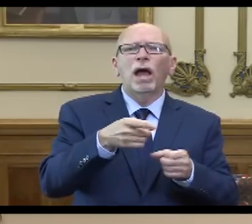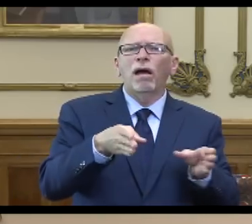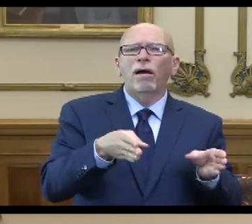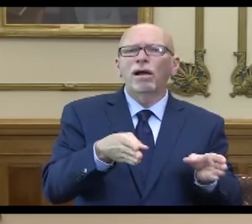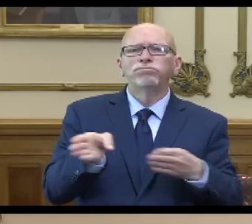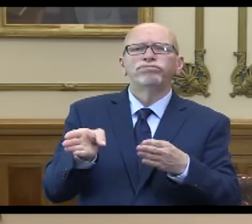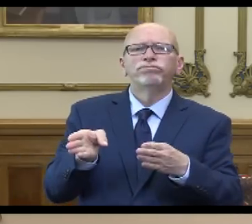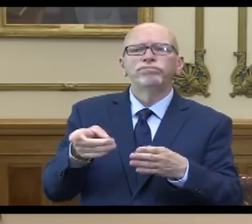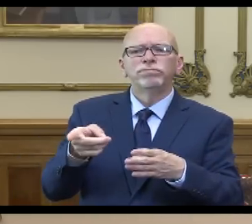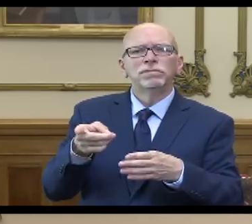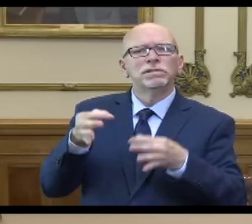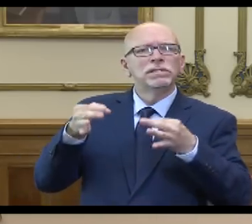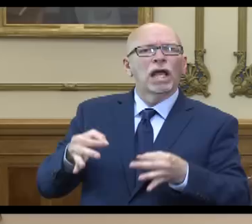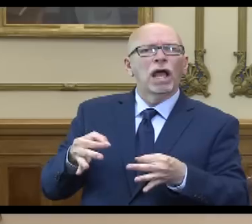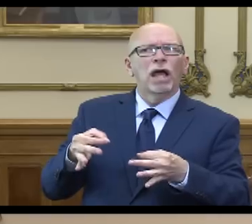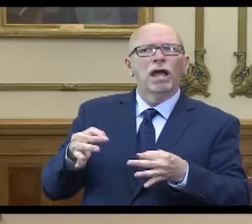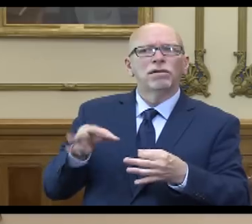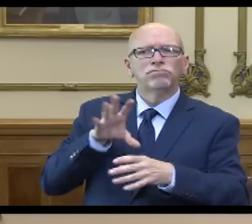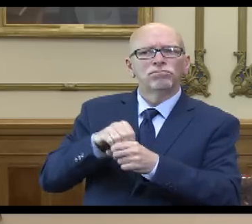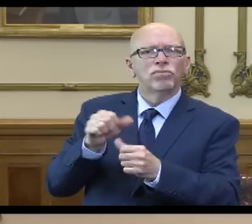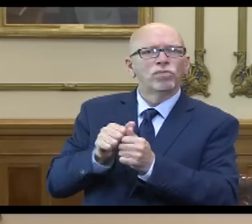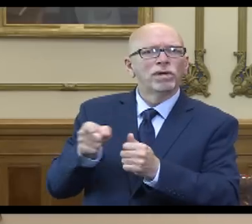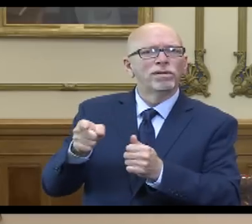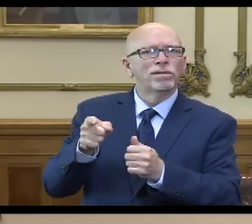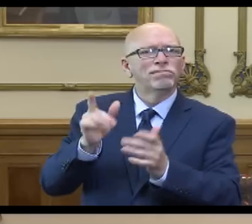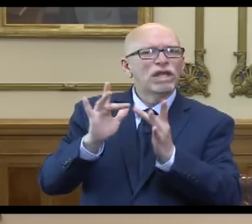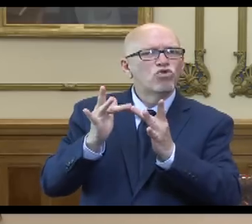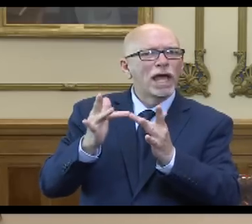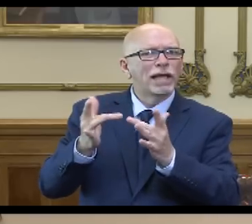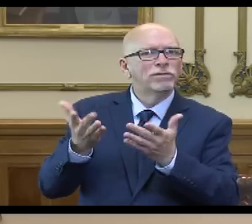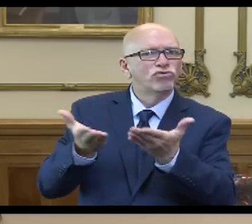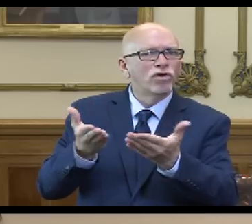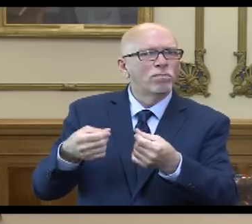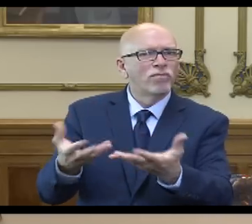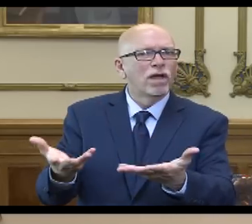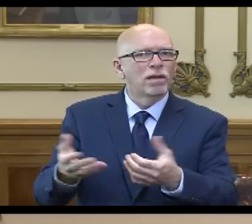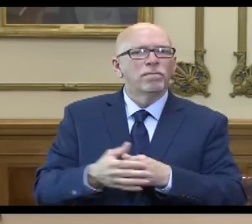pivot and decide to get into this broadband space?